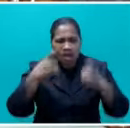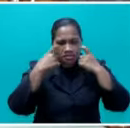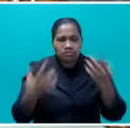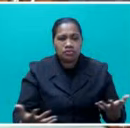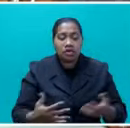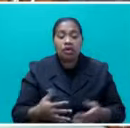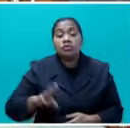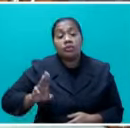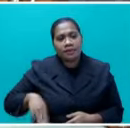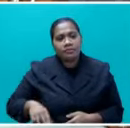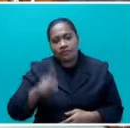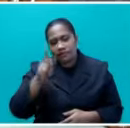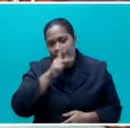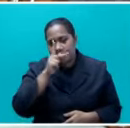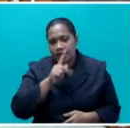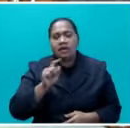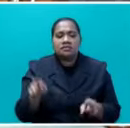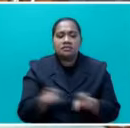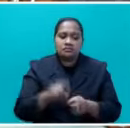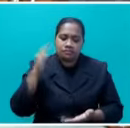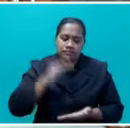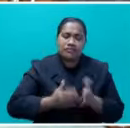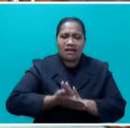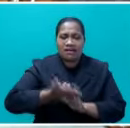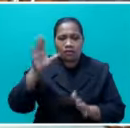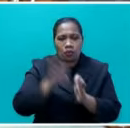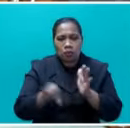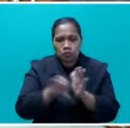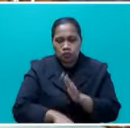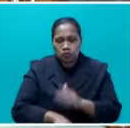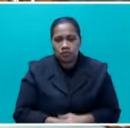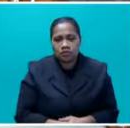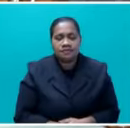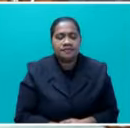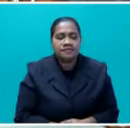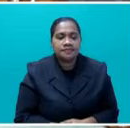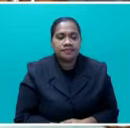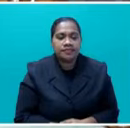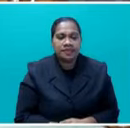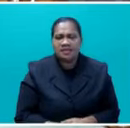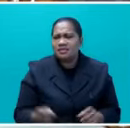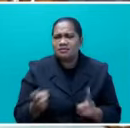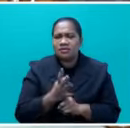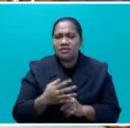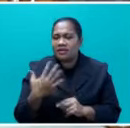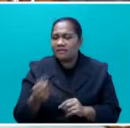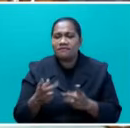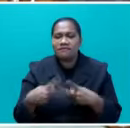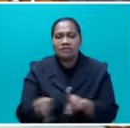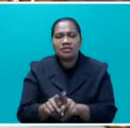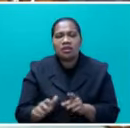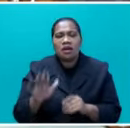to members of the public, but also reduce the high operating costs, especially in terms of maintaining sites that had poor or no utility service and connectivity.